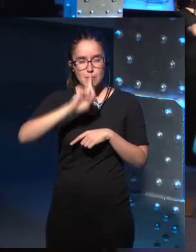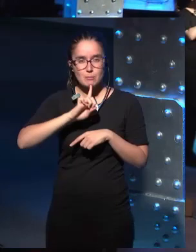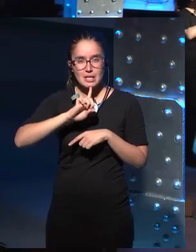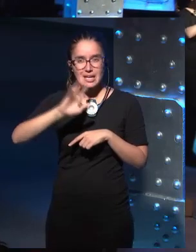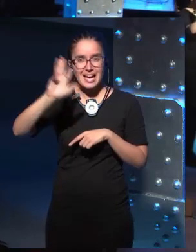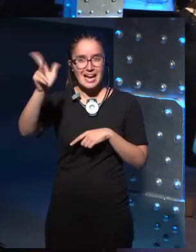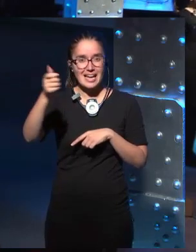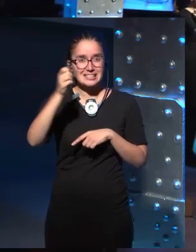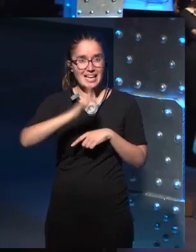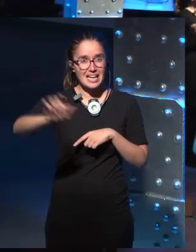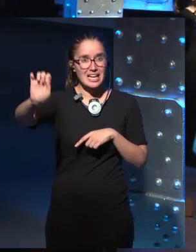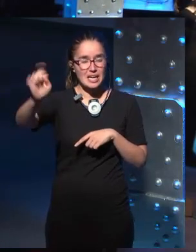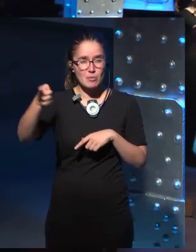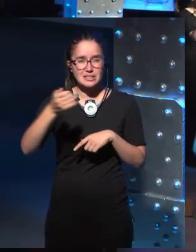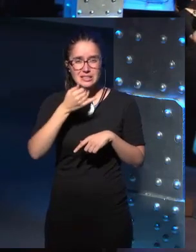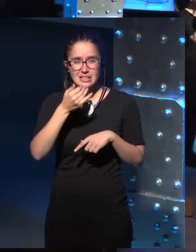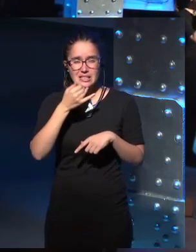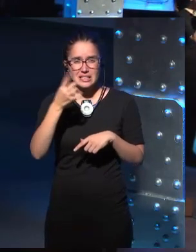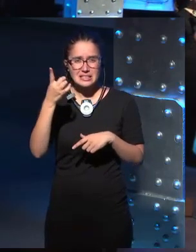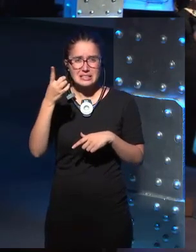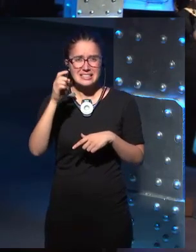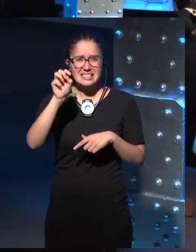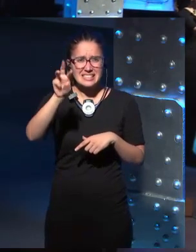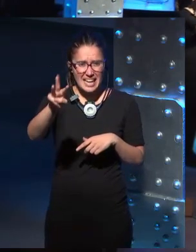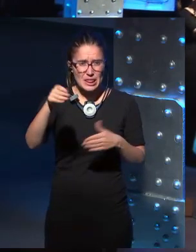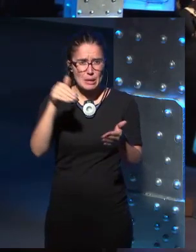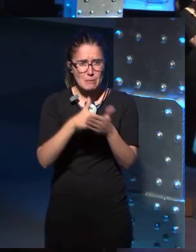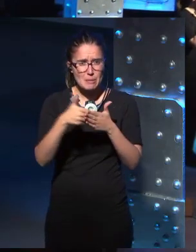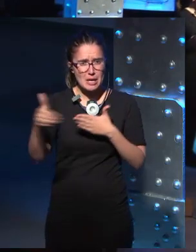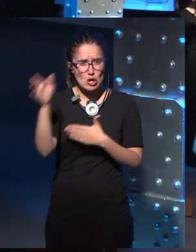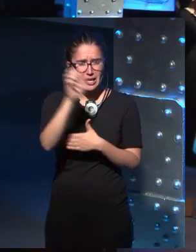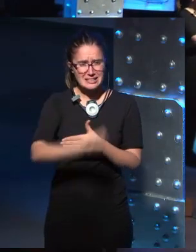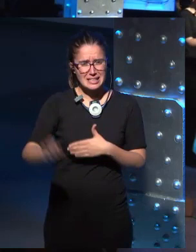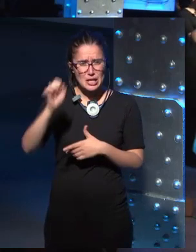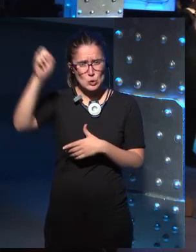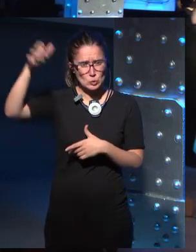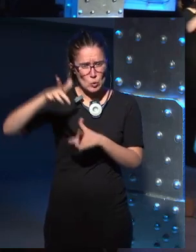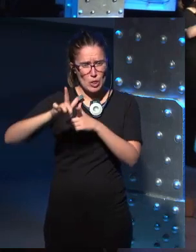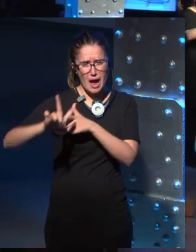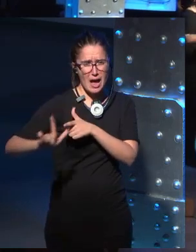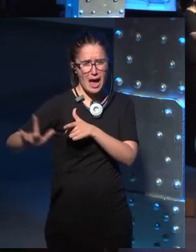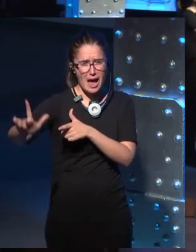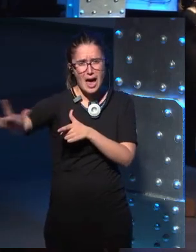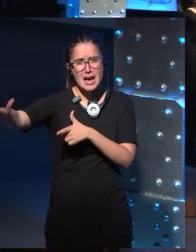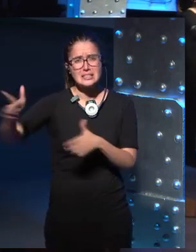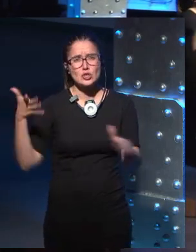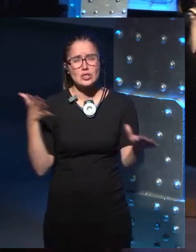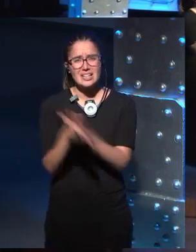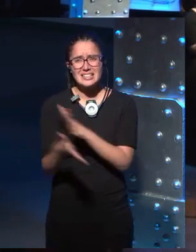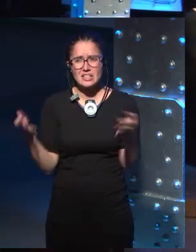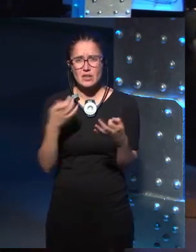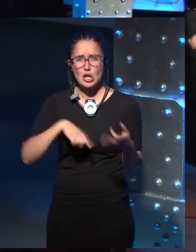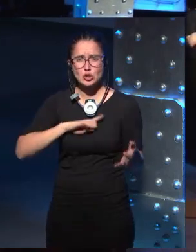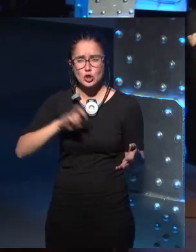is about 13 billion light years away from us, meaning it looks like it looked